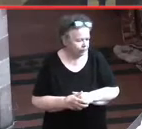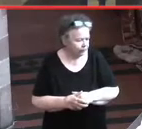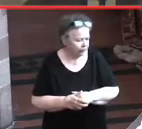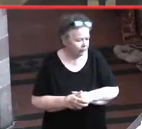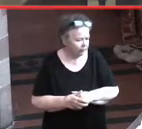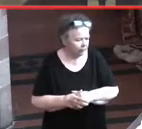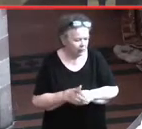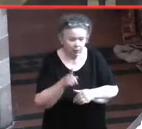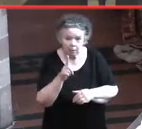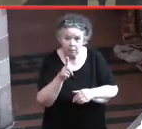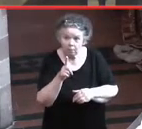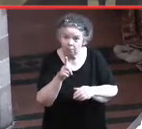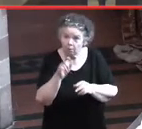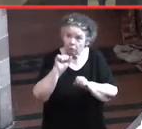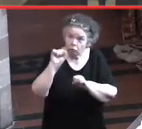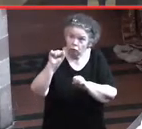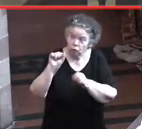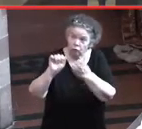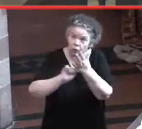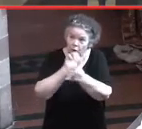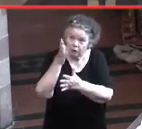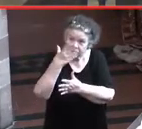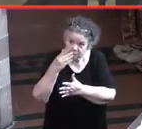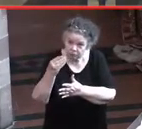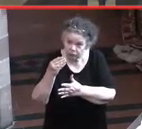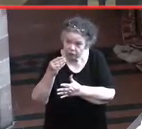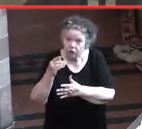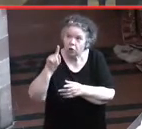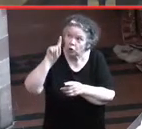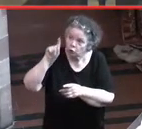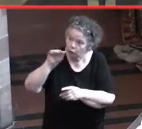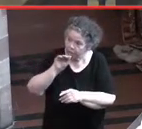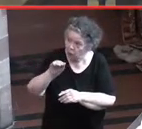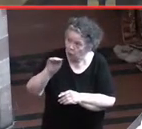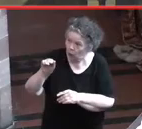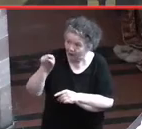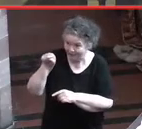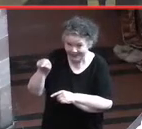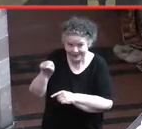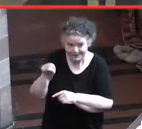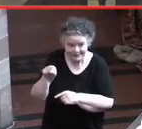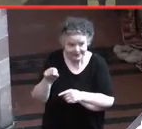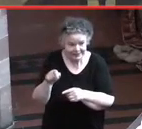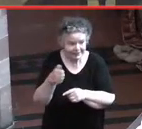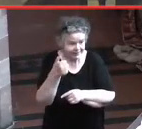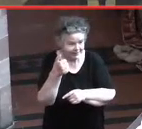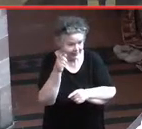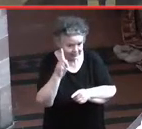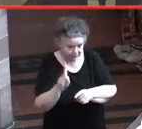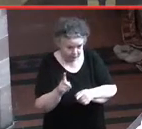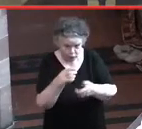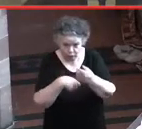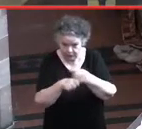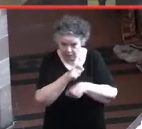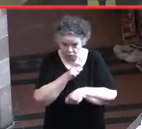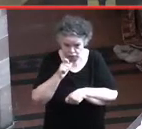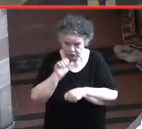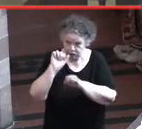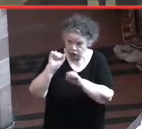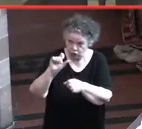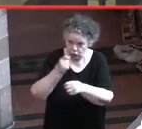By the same Spirit, you have called these your servants to be ministers in your church.